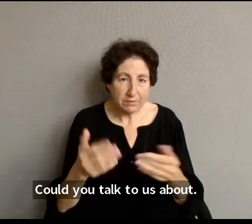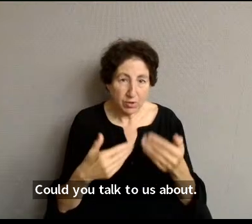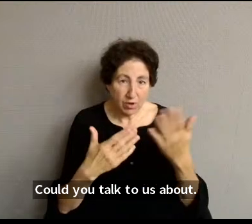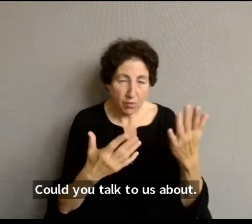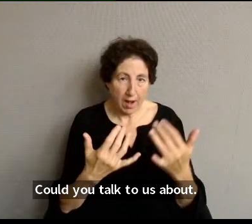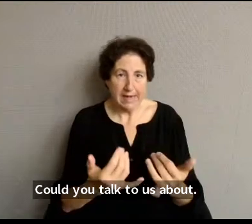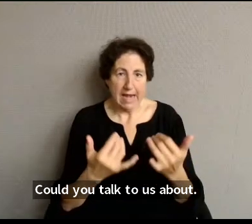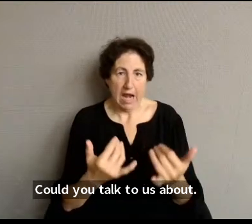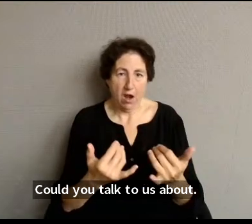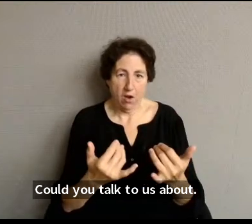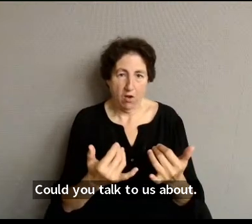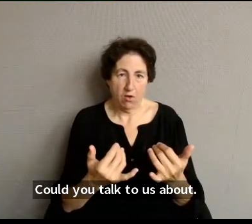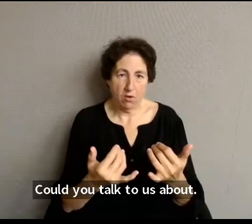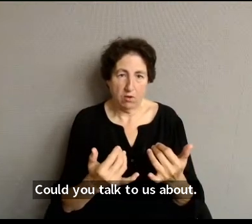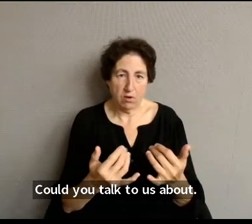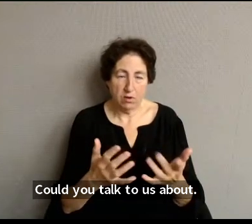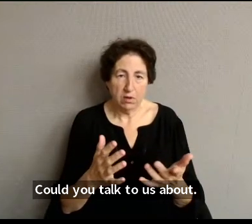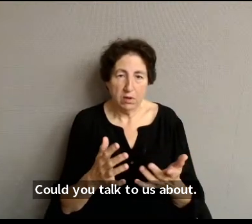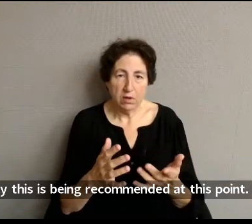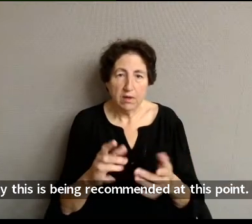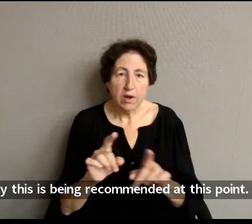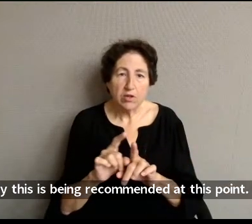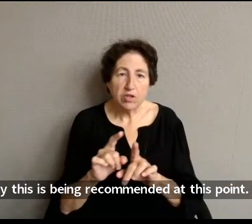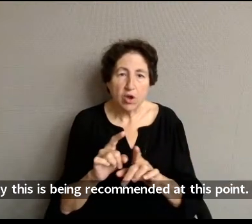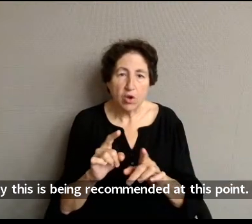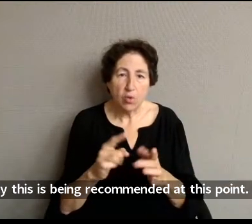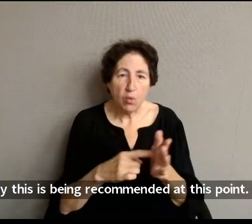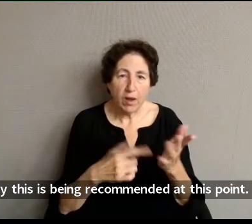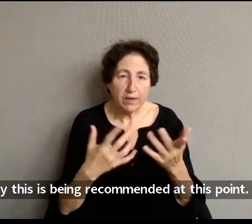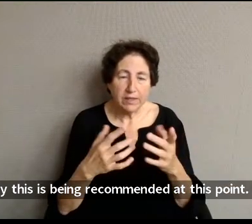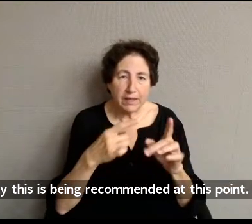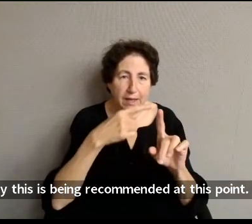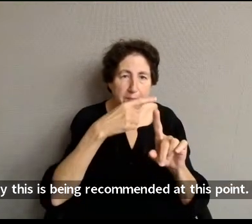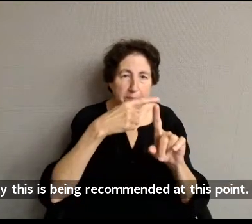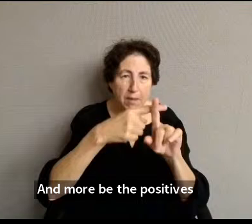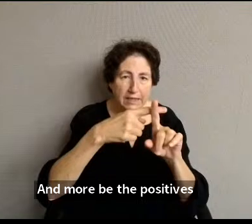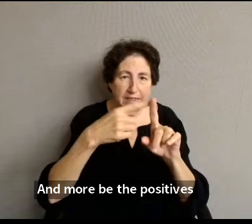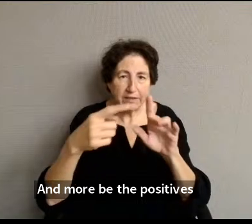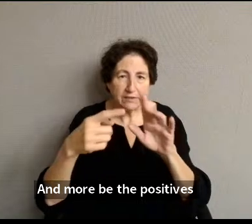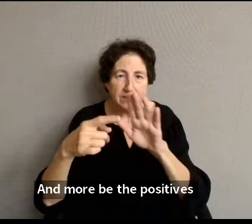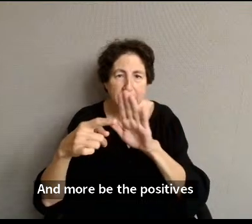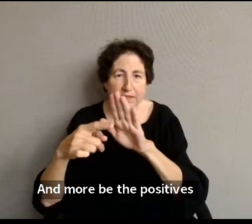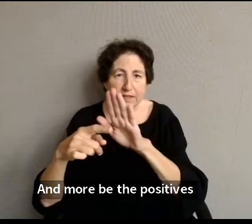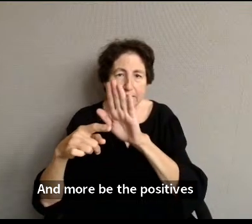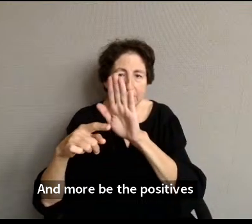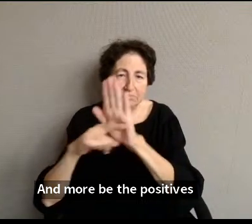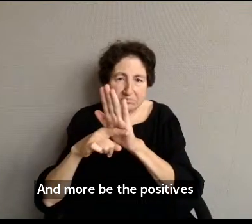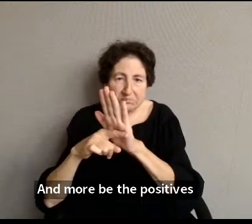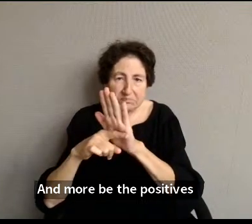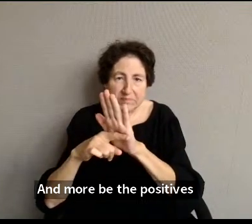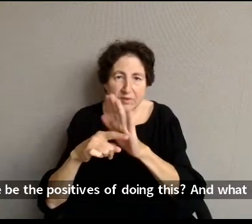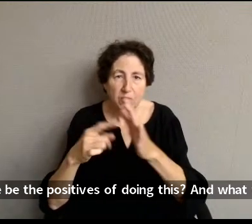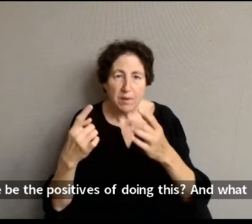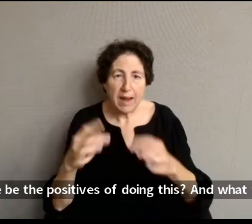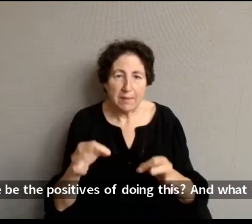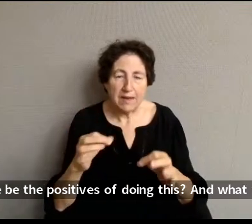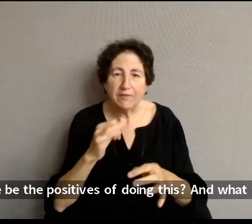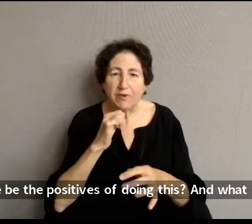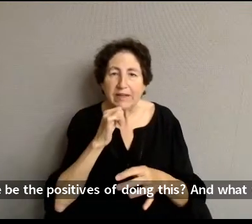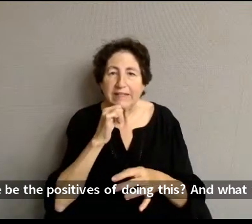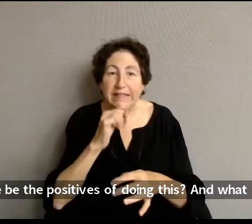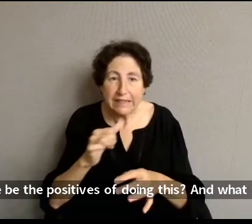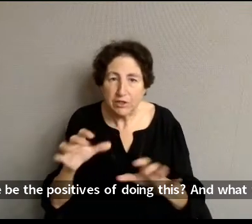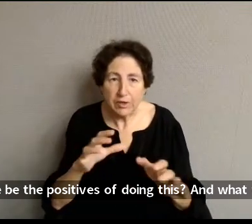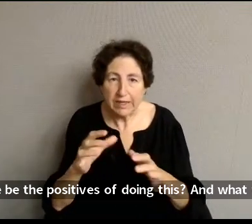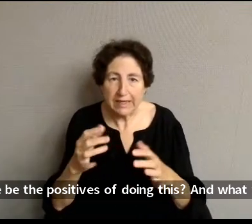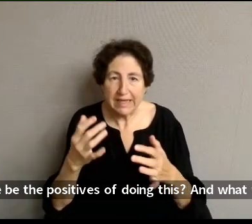this point? And what would be the positives of doing this, and what would be what would happen if we didn't do this now? What would